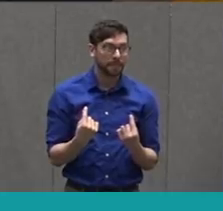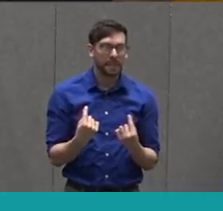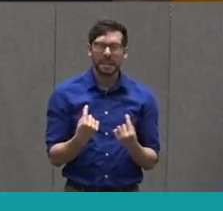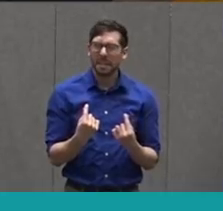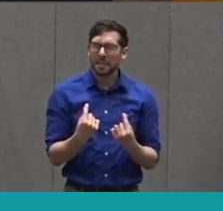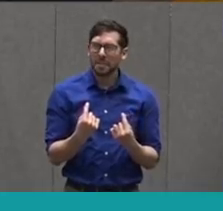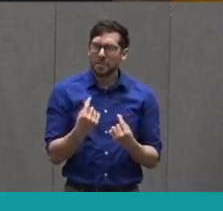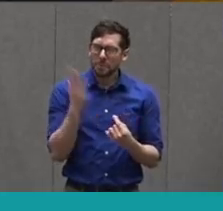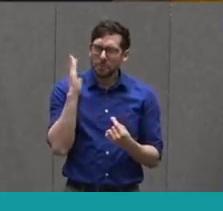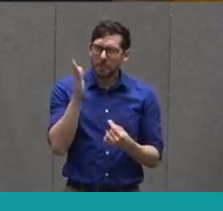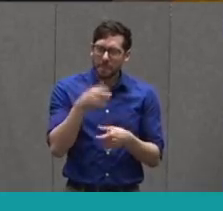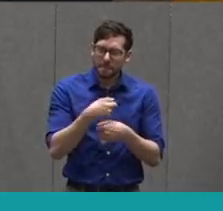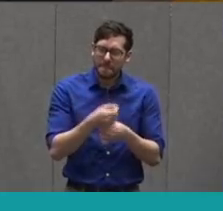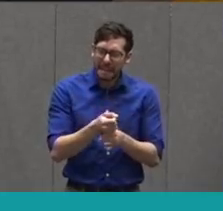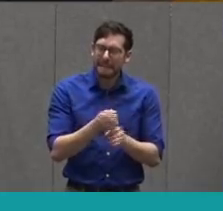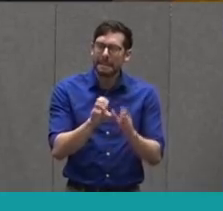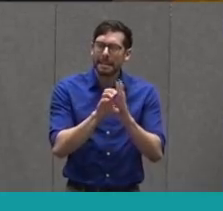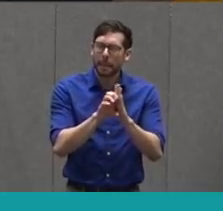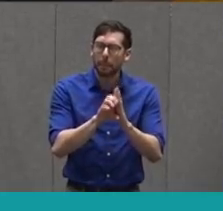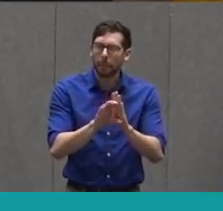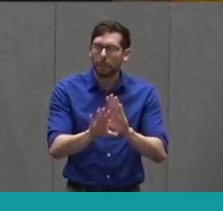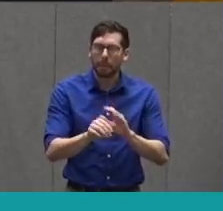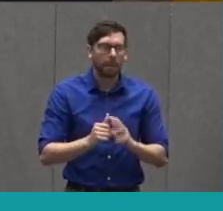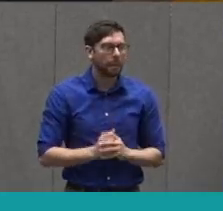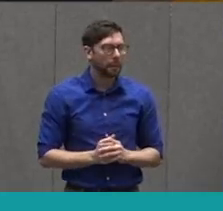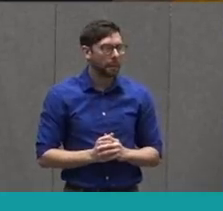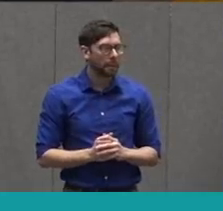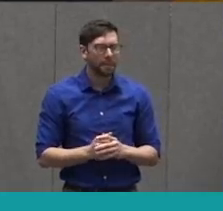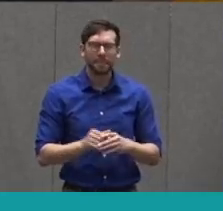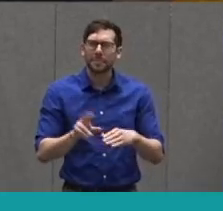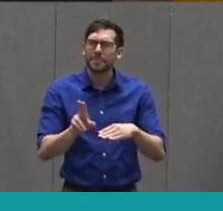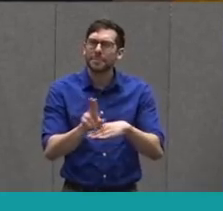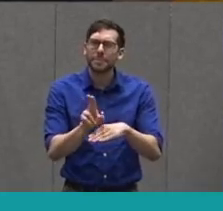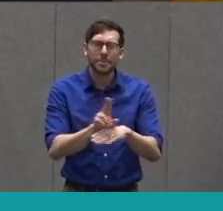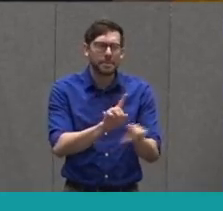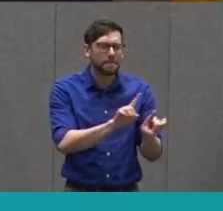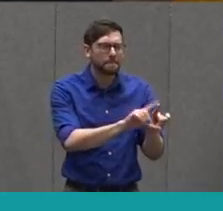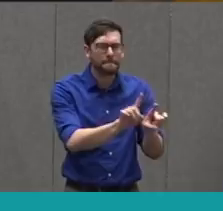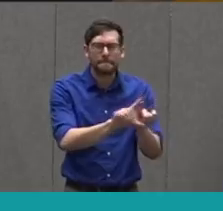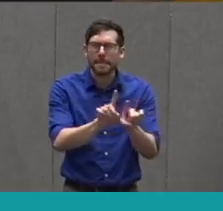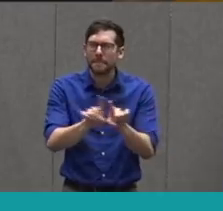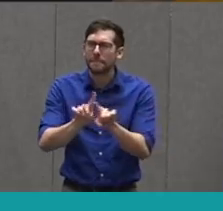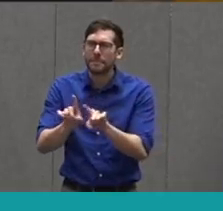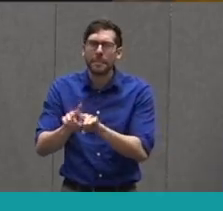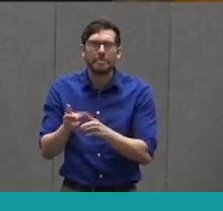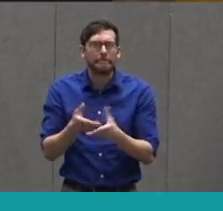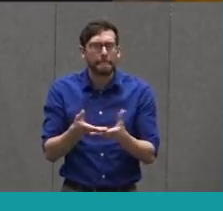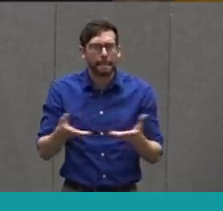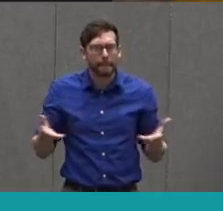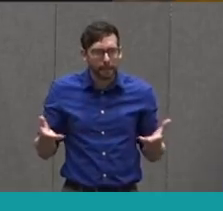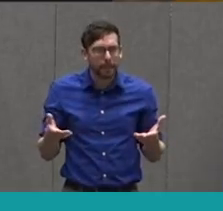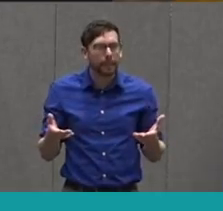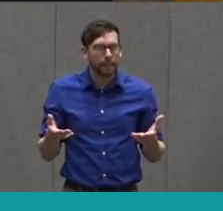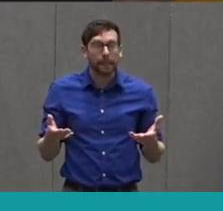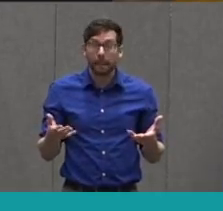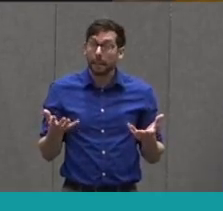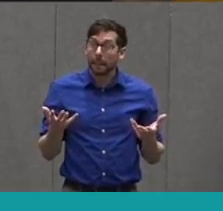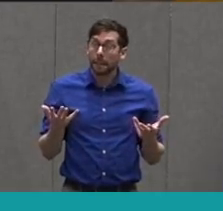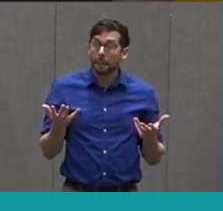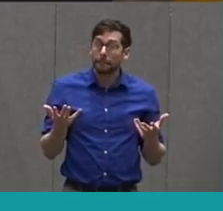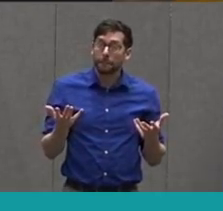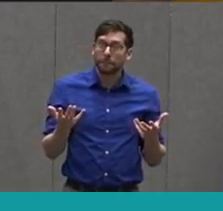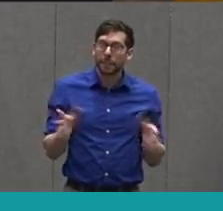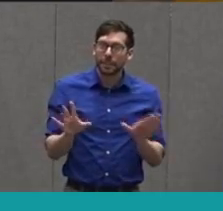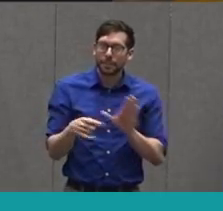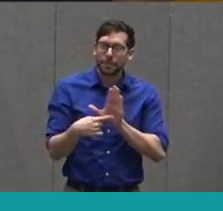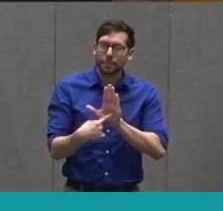here. You can use a lot of different things to make yourself a journal, and we've showed some of those to you this week. One thing